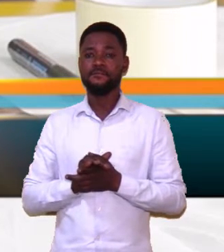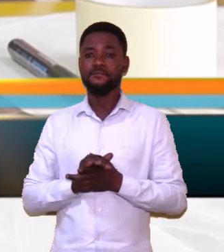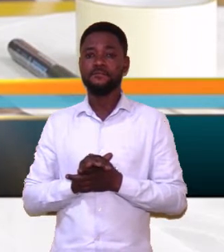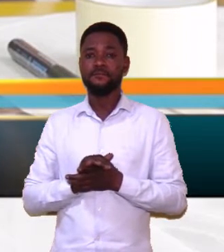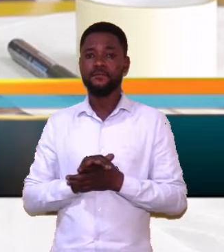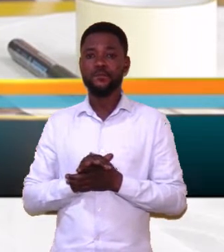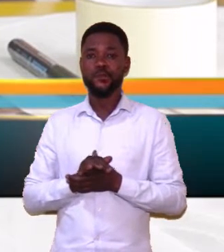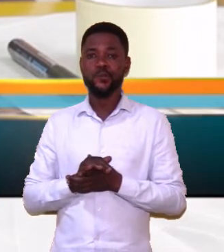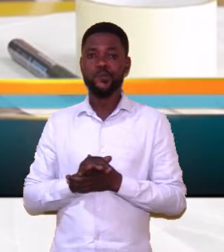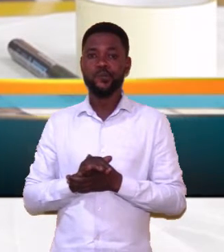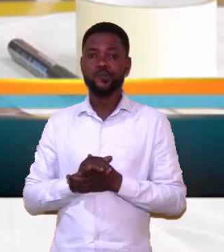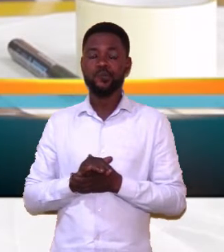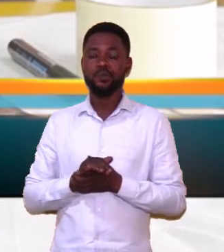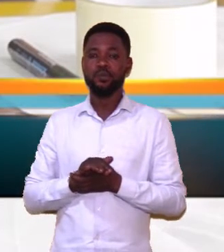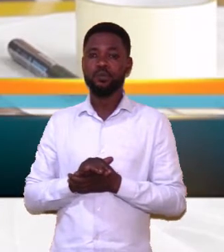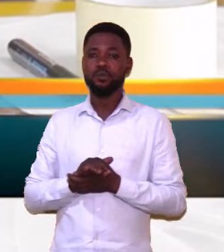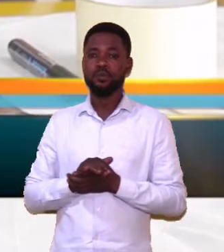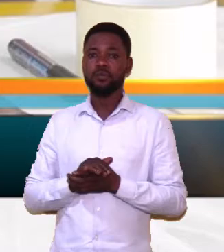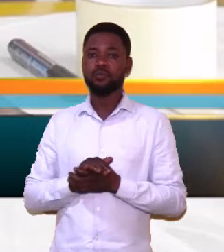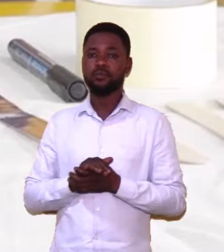just a little.